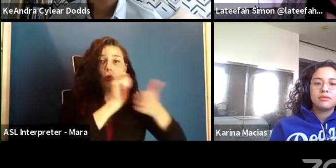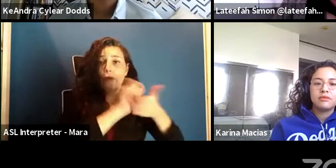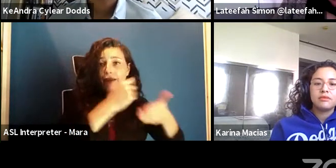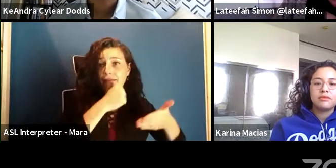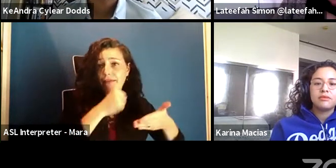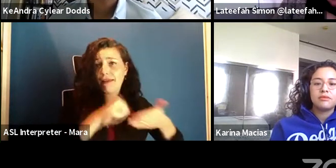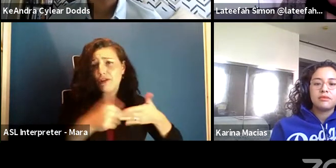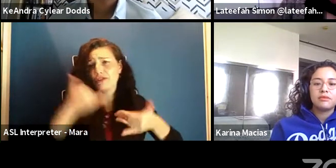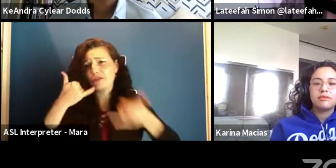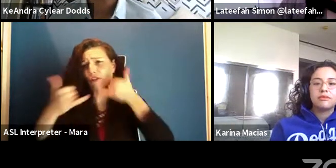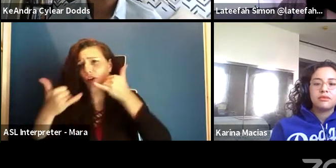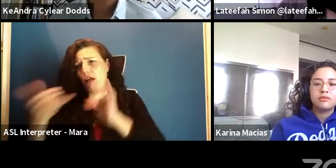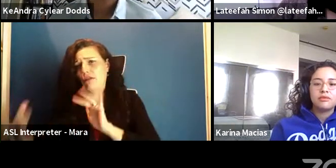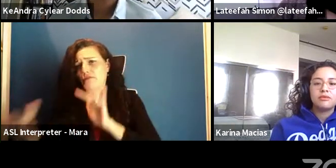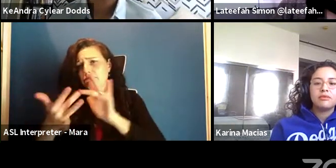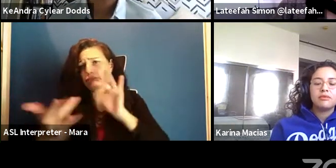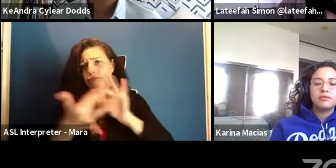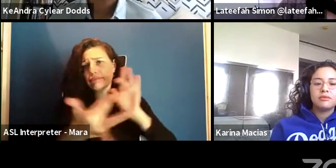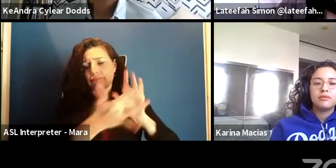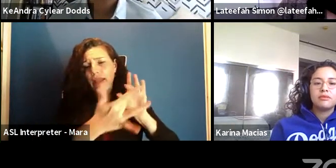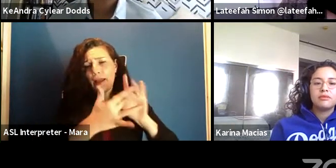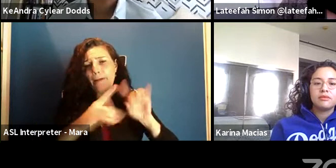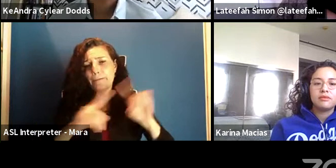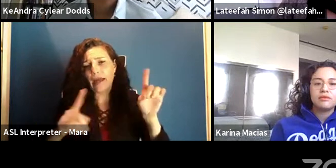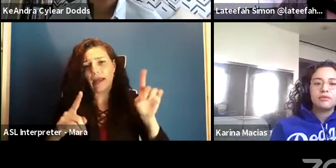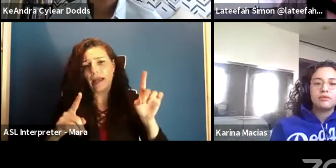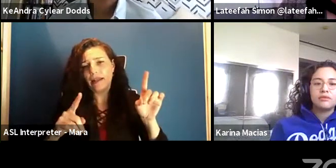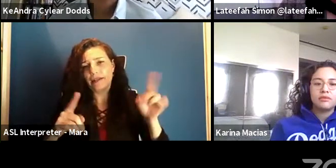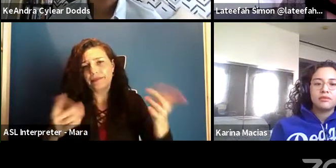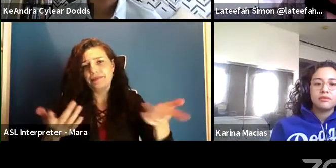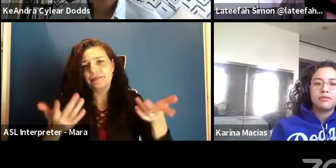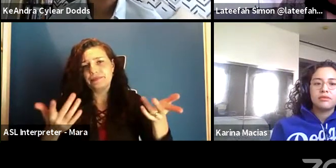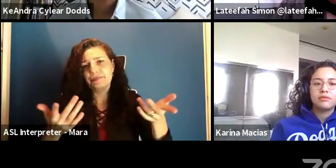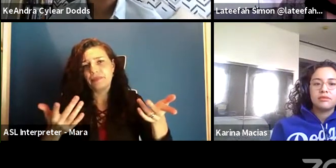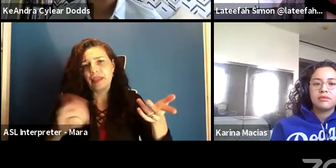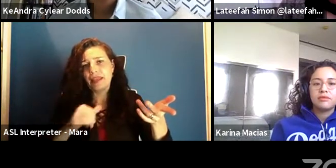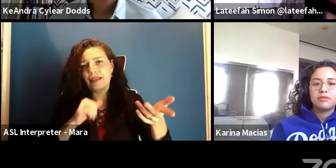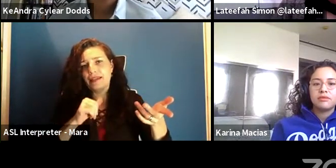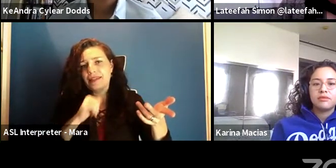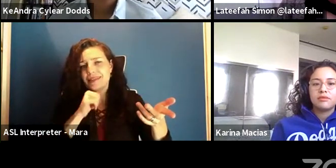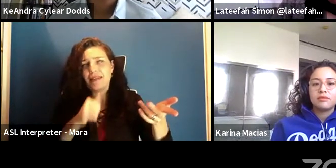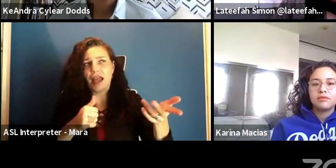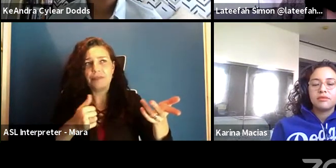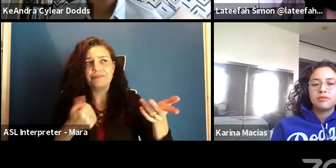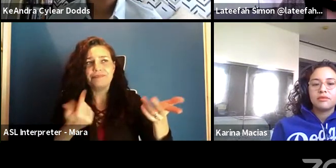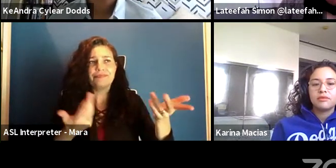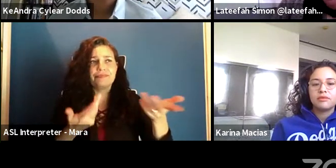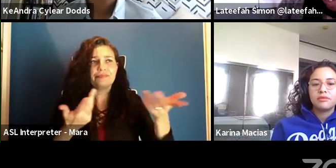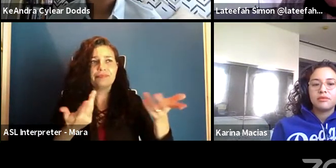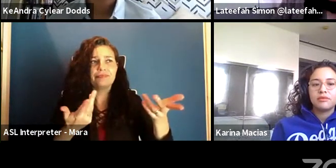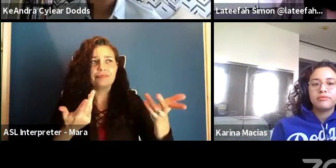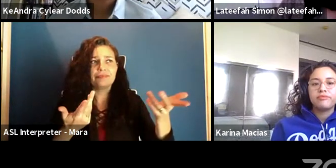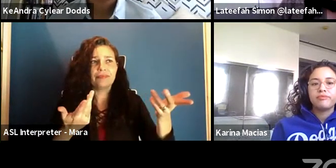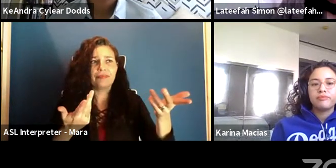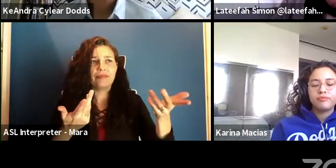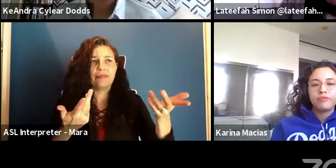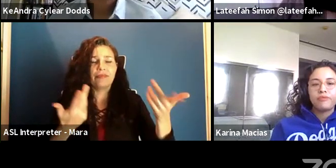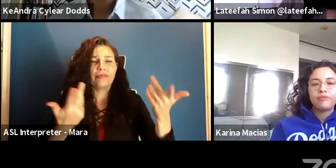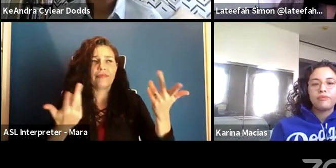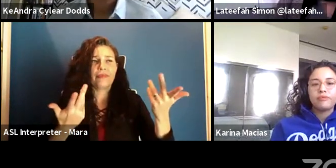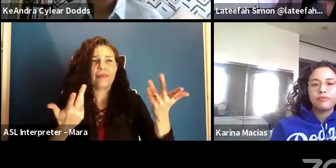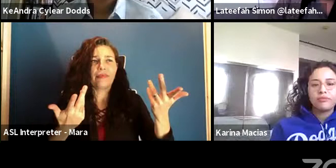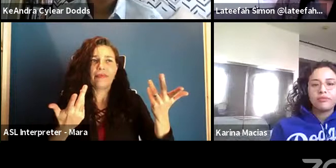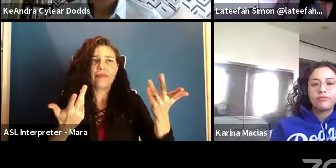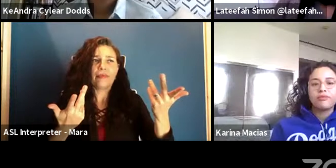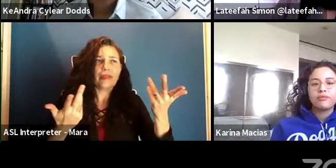not very powerful in nature to just speak to someone whose mind might already be made up, to present them with your